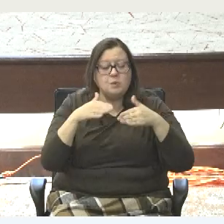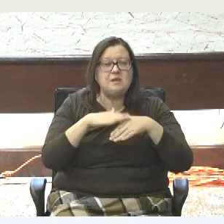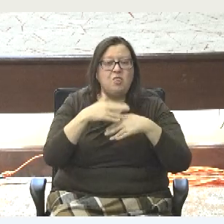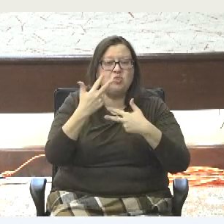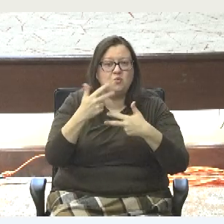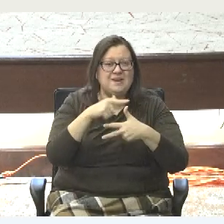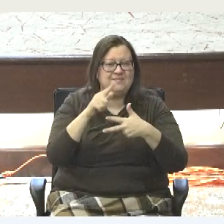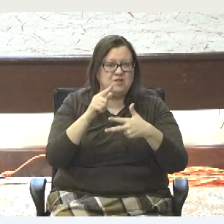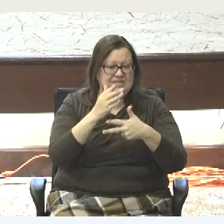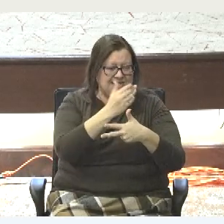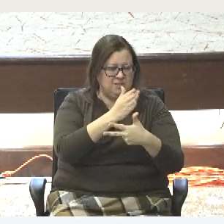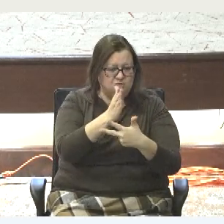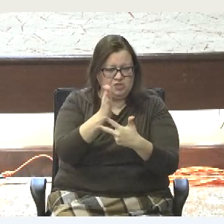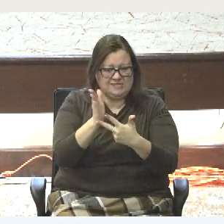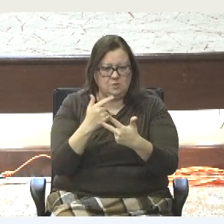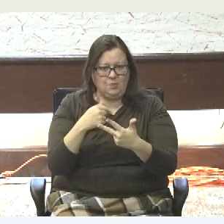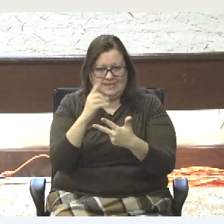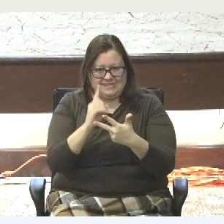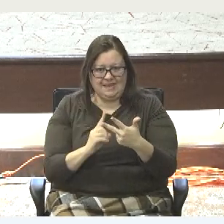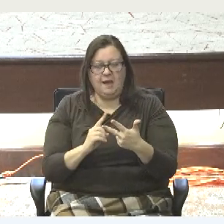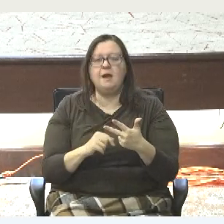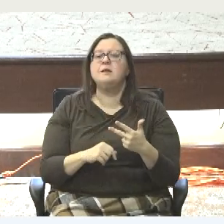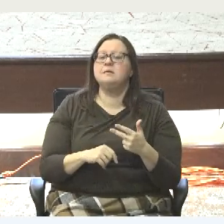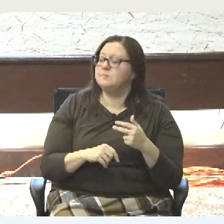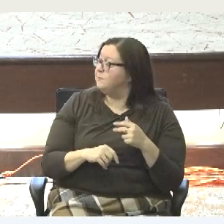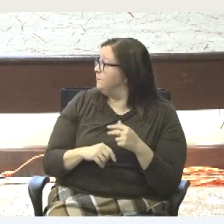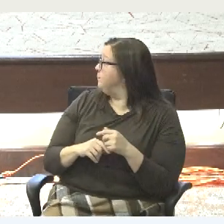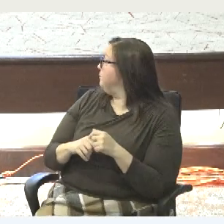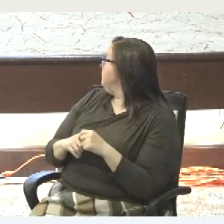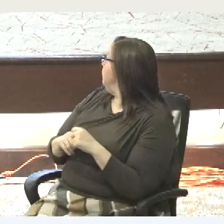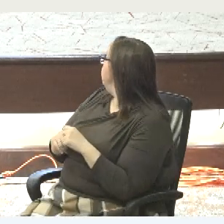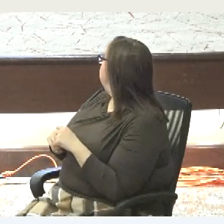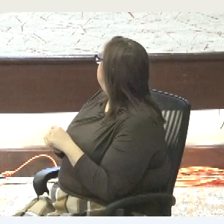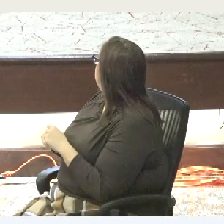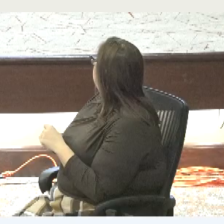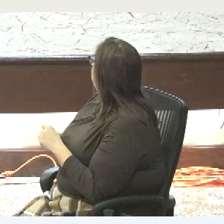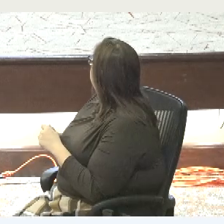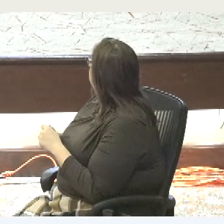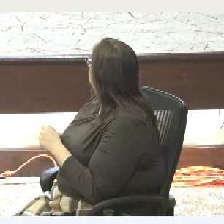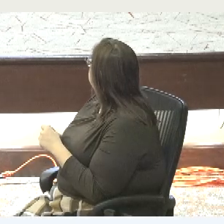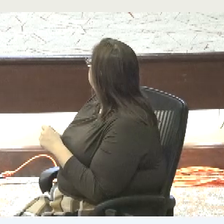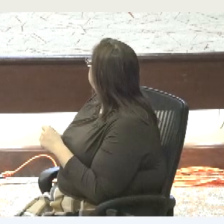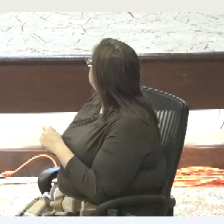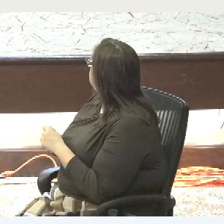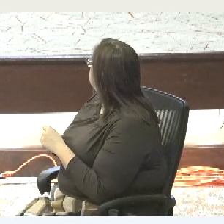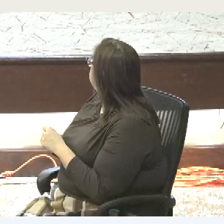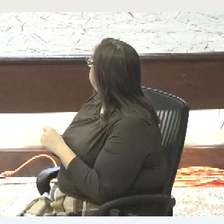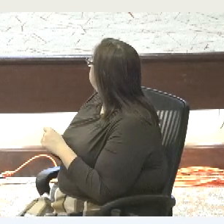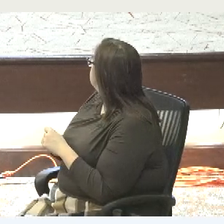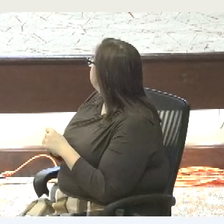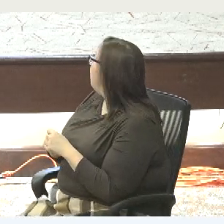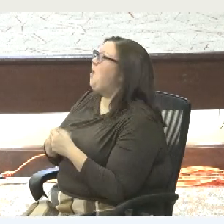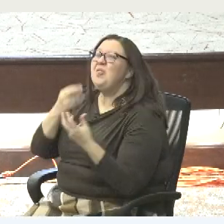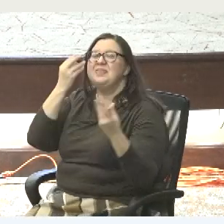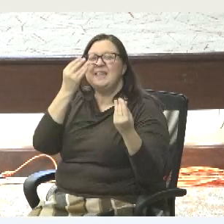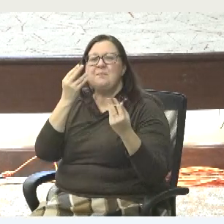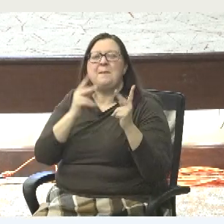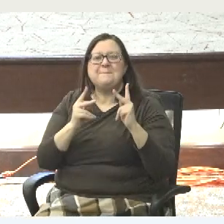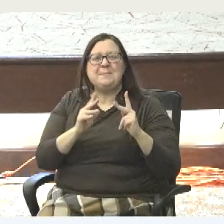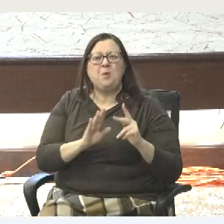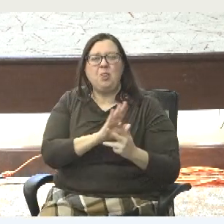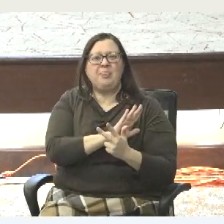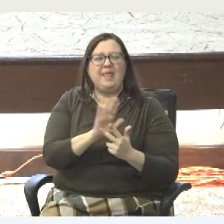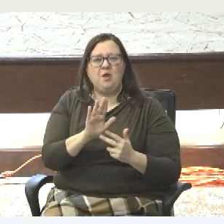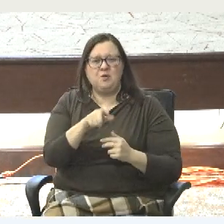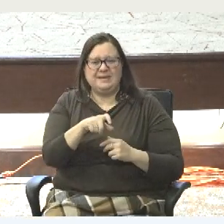different sections that have been designed. And once again, thinking of all those different needs that different people